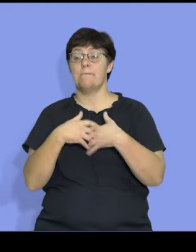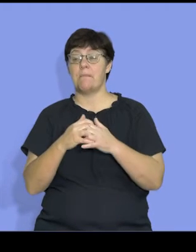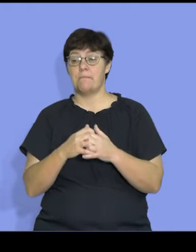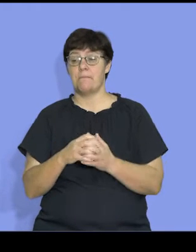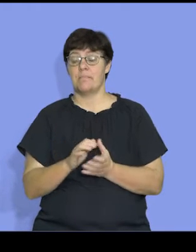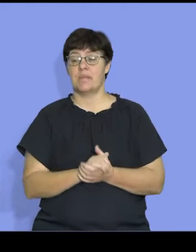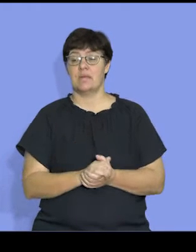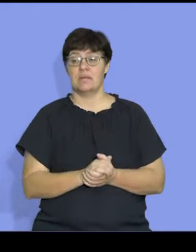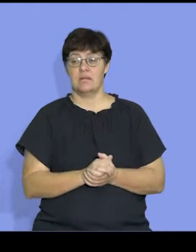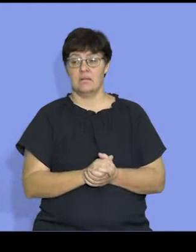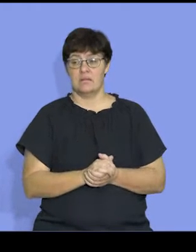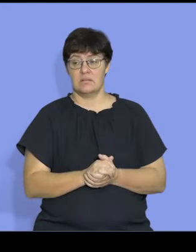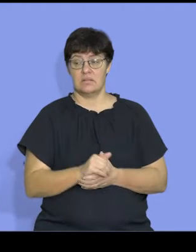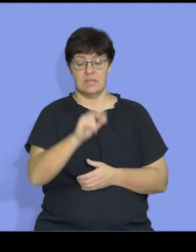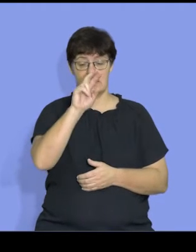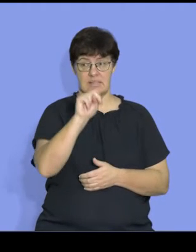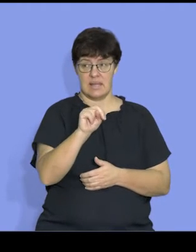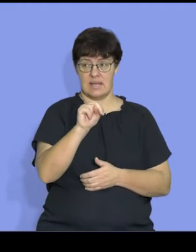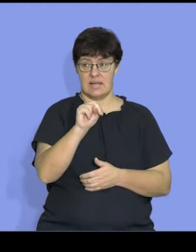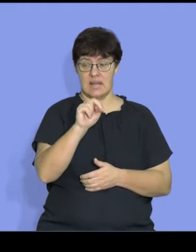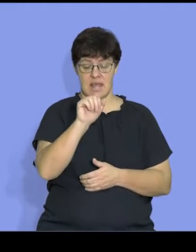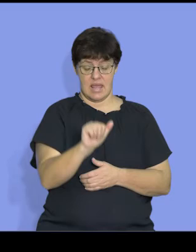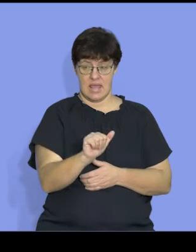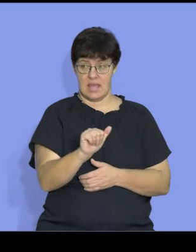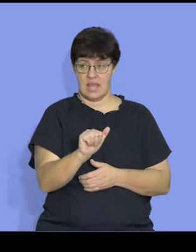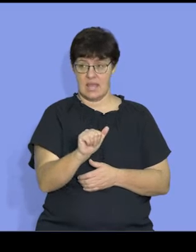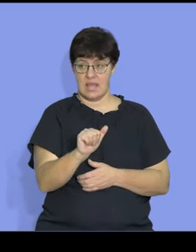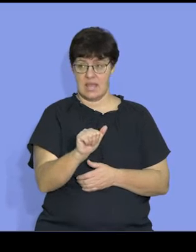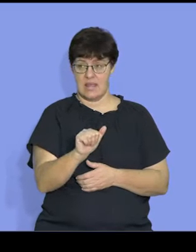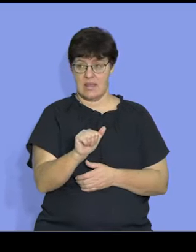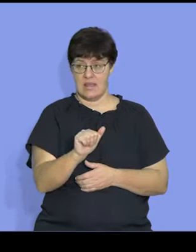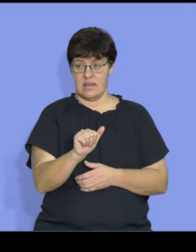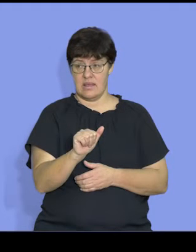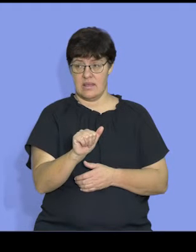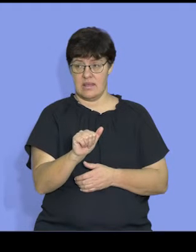sodium sulfate. Okay, sodium sulfate, take note of the formula,